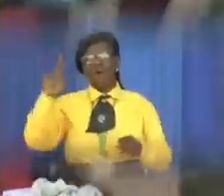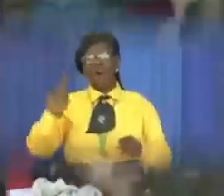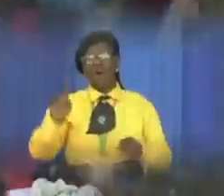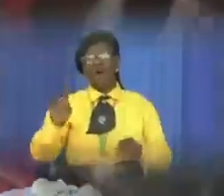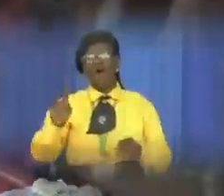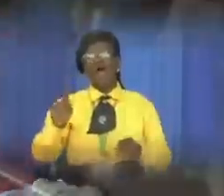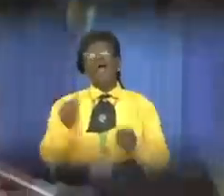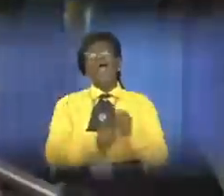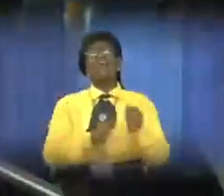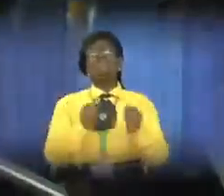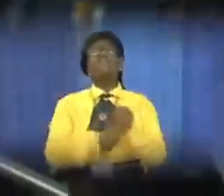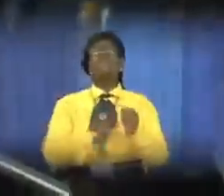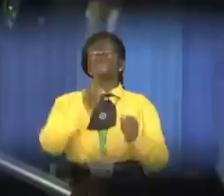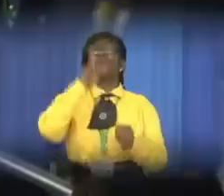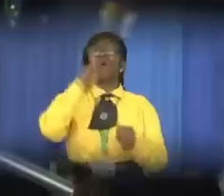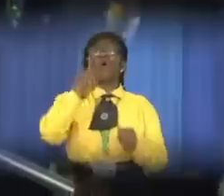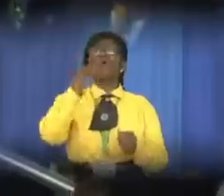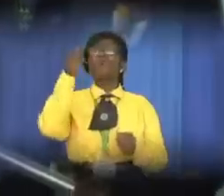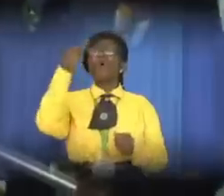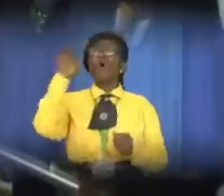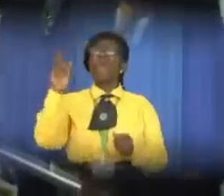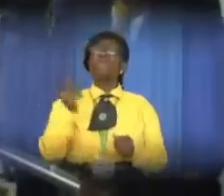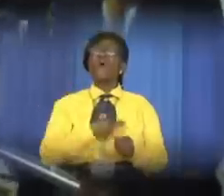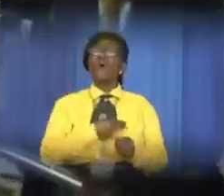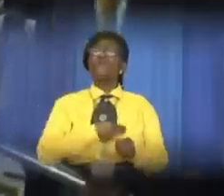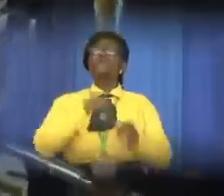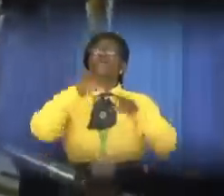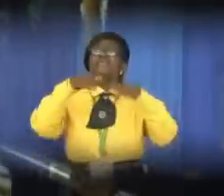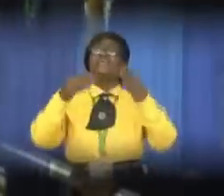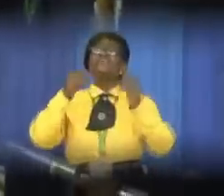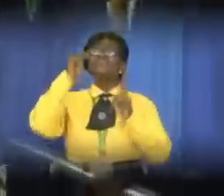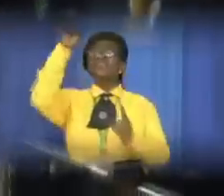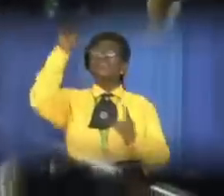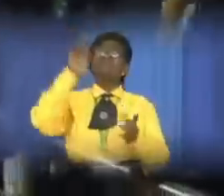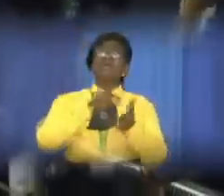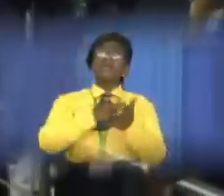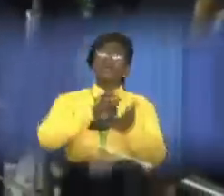We can't tell it all. Give him glory.